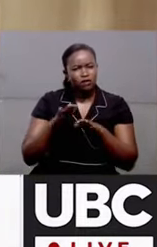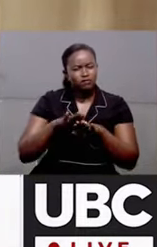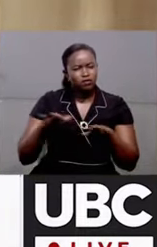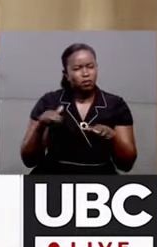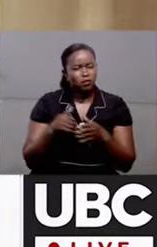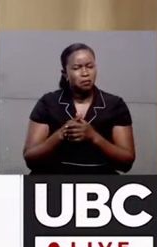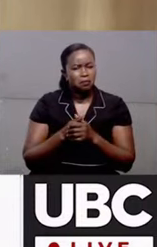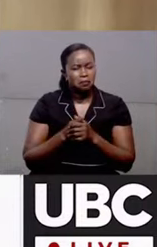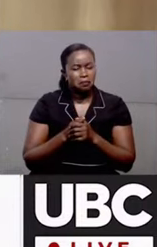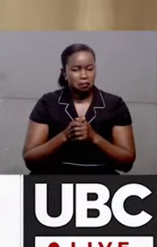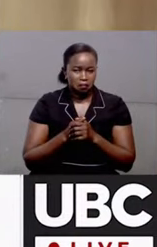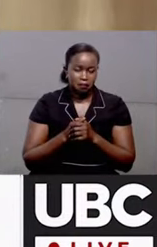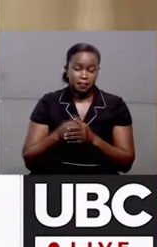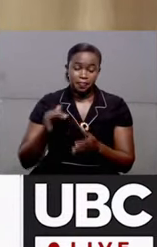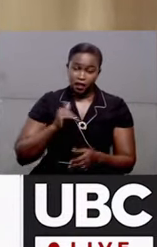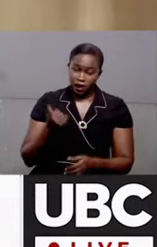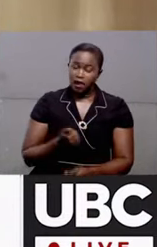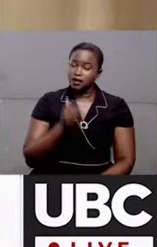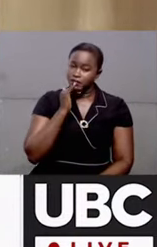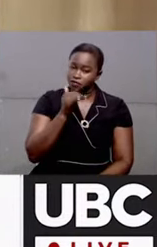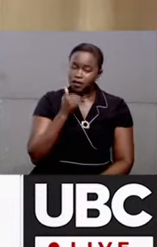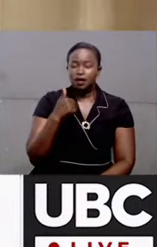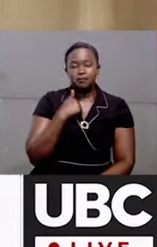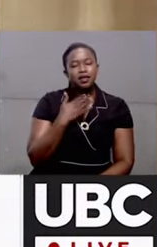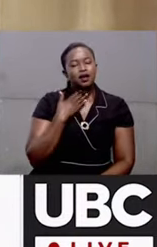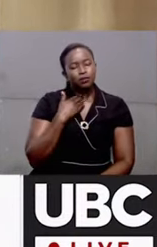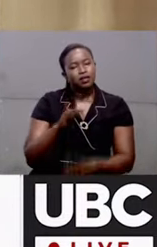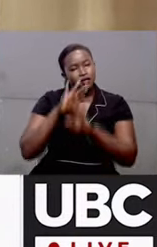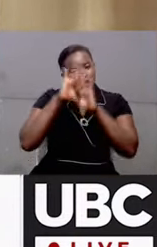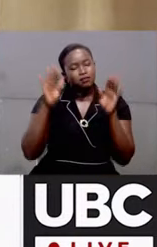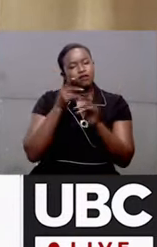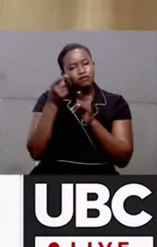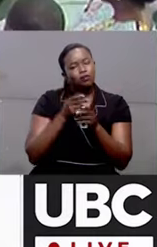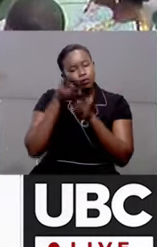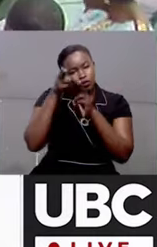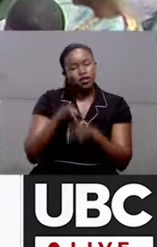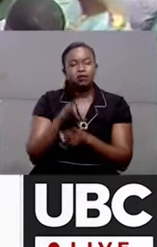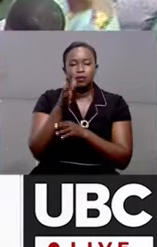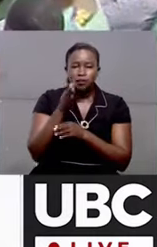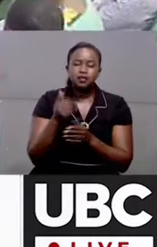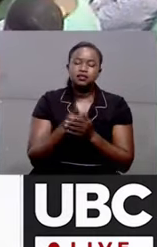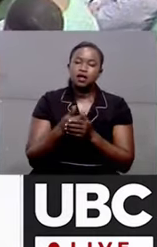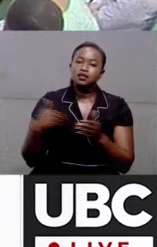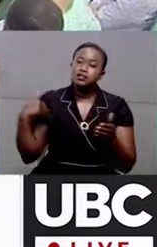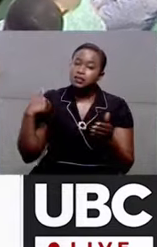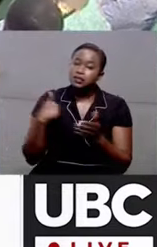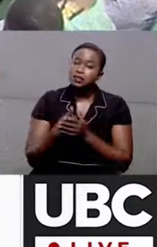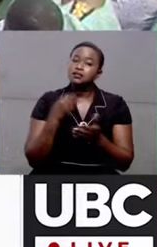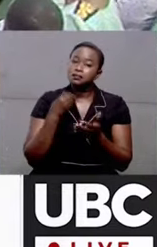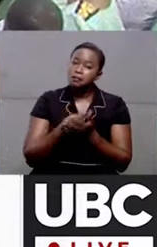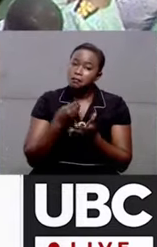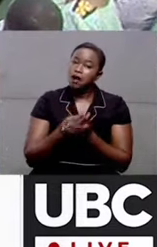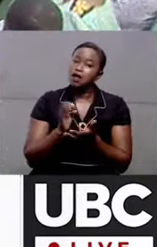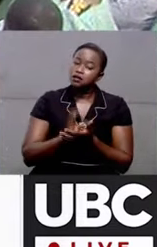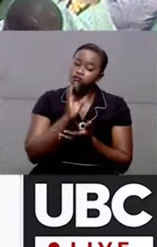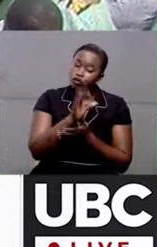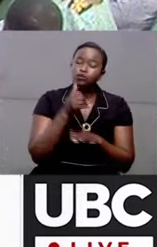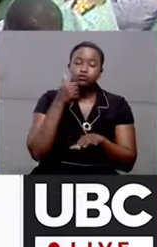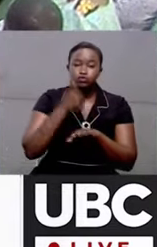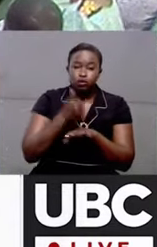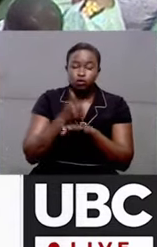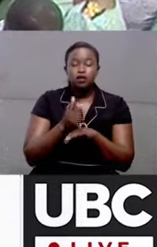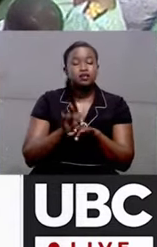Madam Speaker, I'm seeking clarification from the Honorable Minister. We have been investing in Soroti Flying